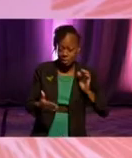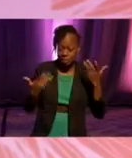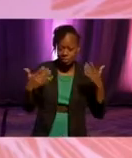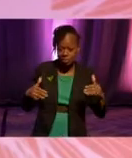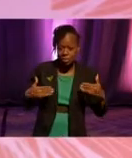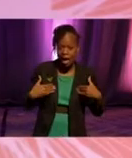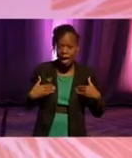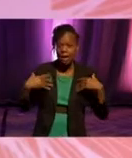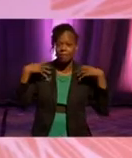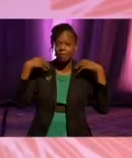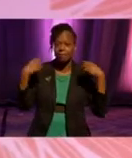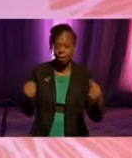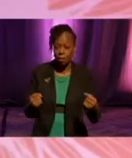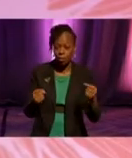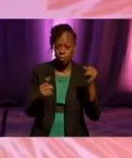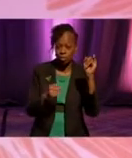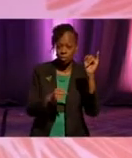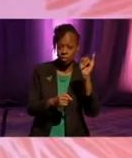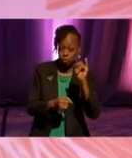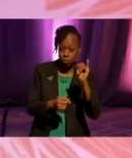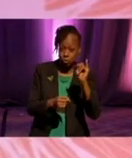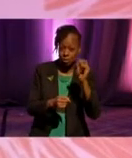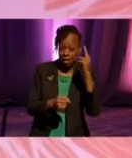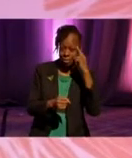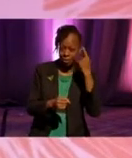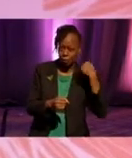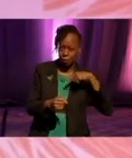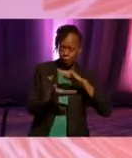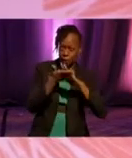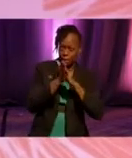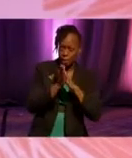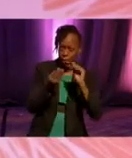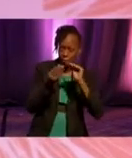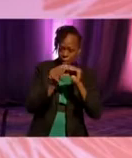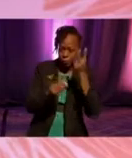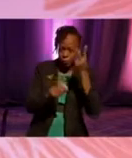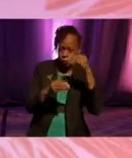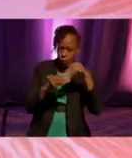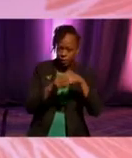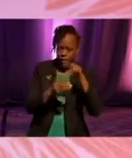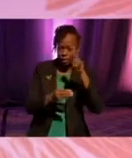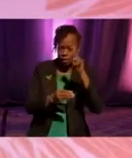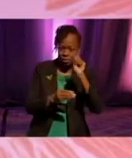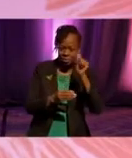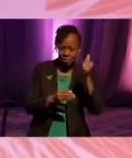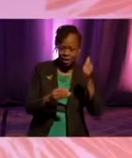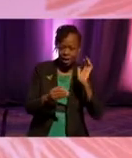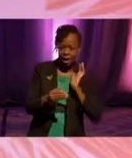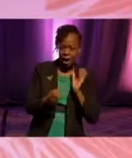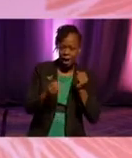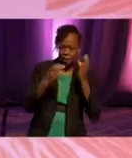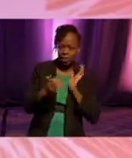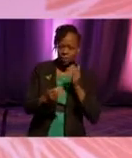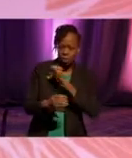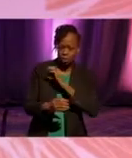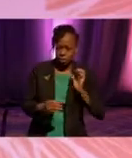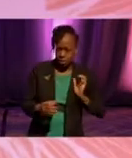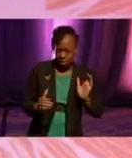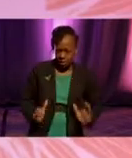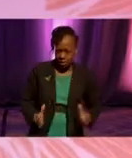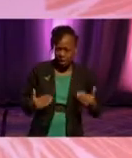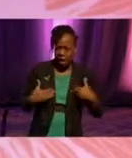are insured. And we have healthcare facilities in every part of our